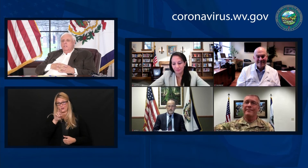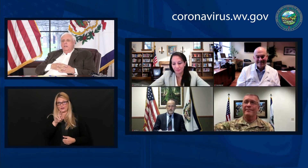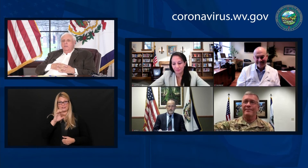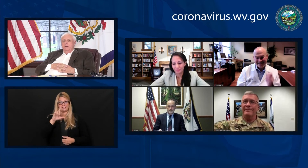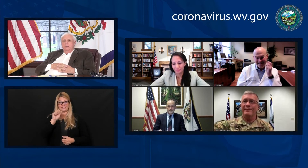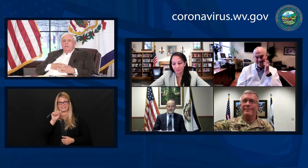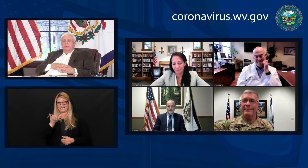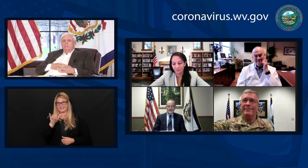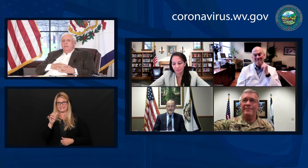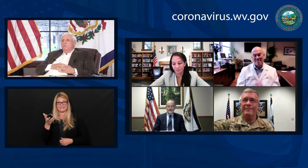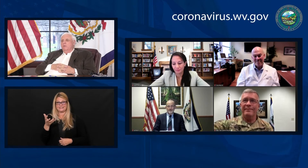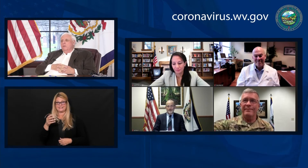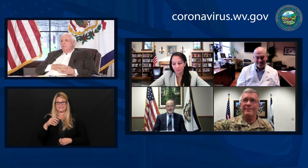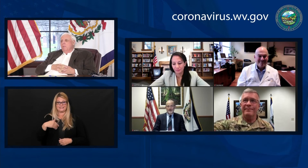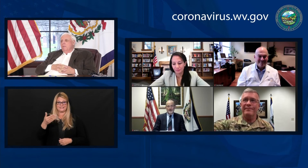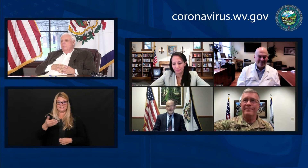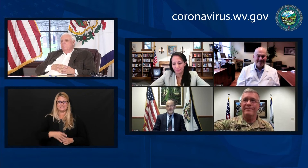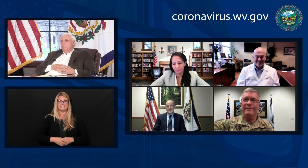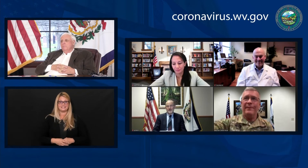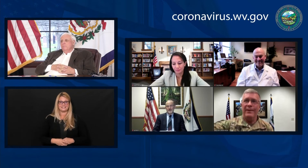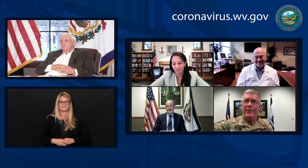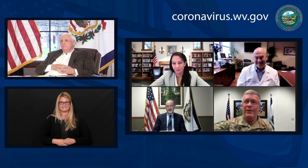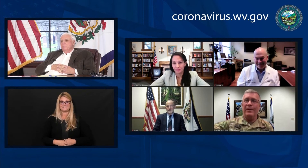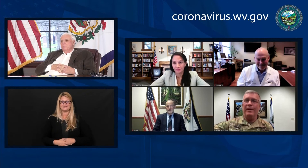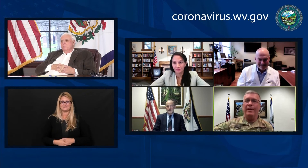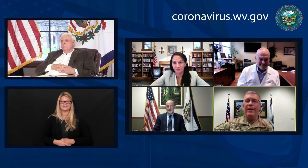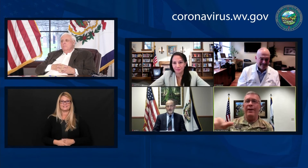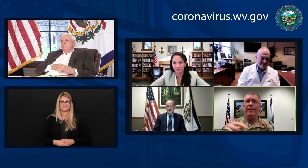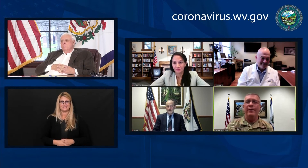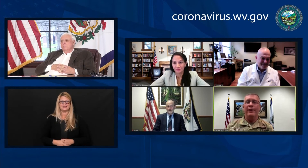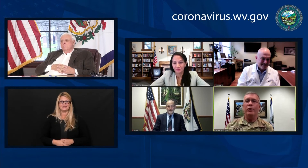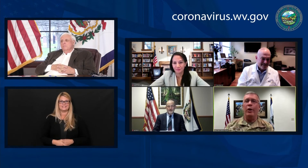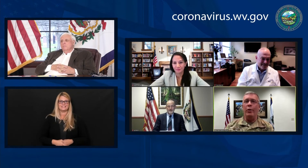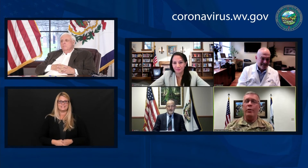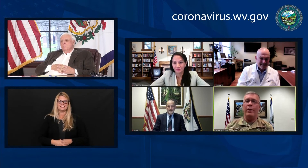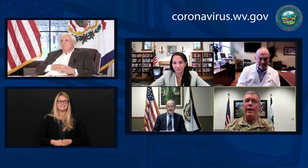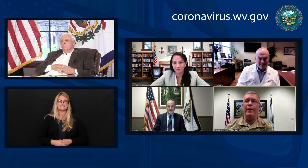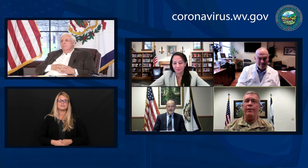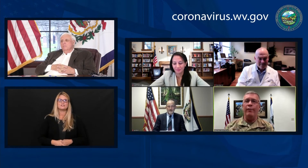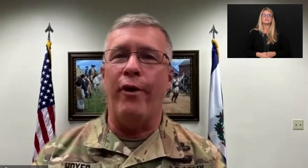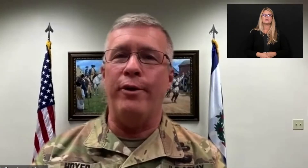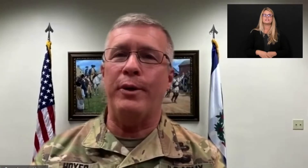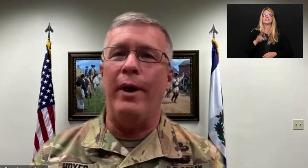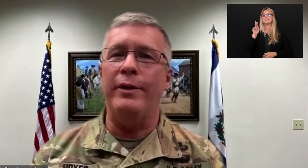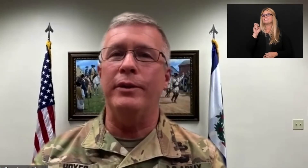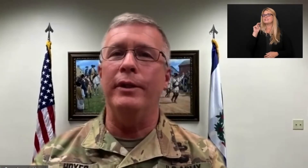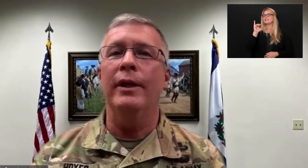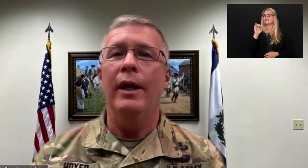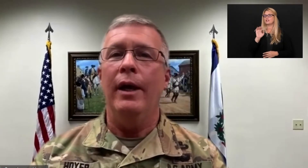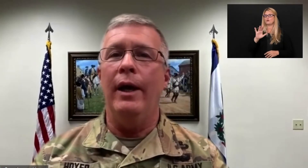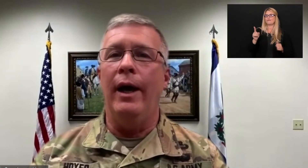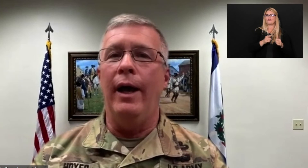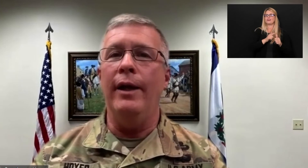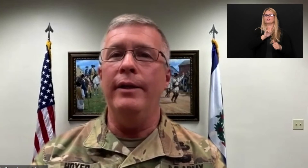first one. Clay, you're going to have to answer the second one. Okay, Clay. So Kenny, to your first